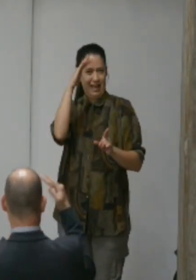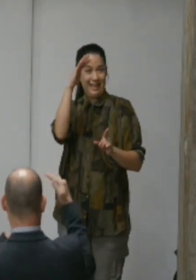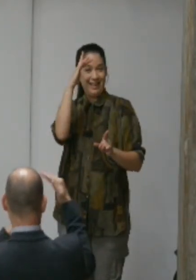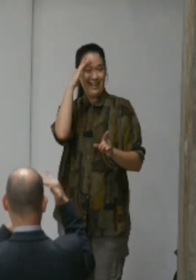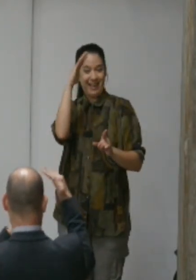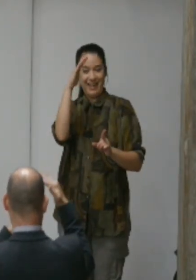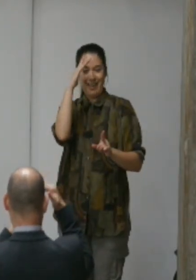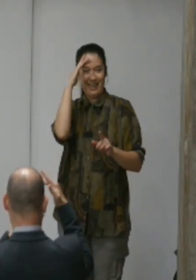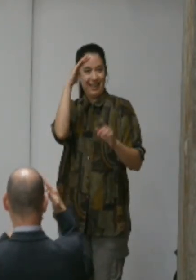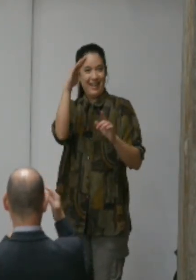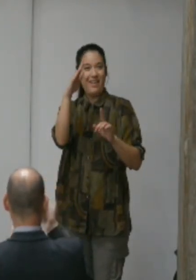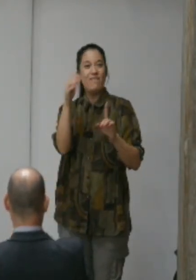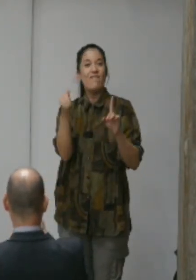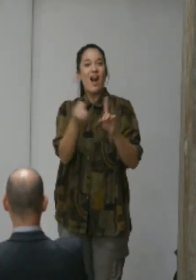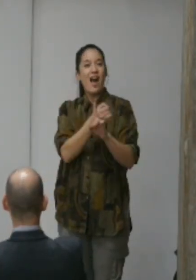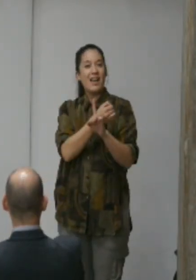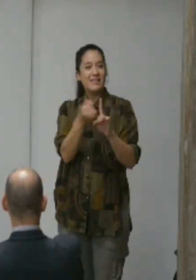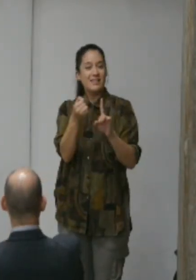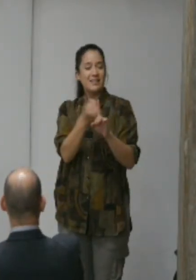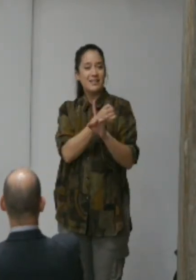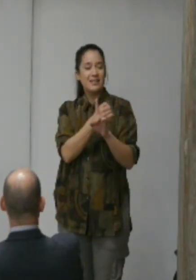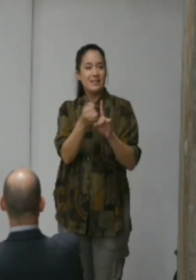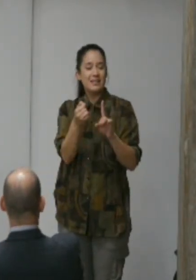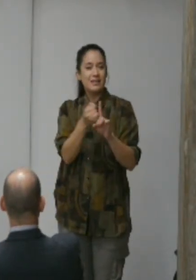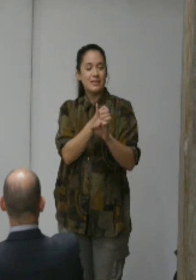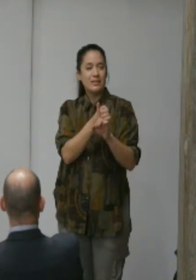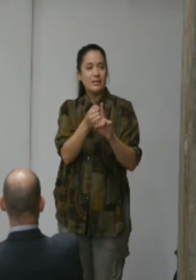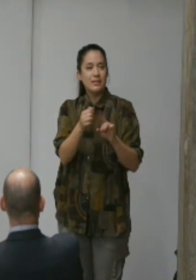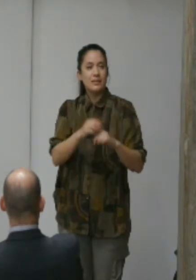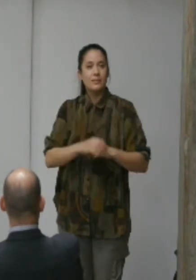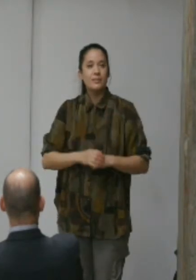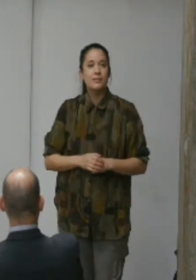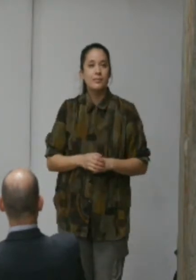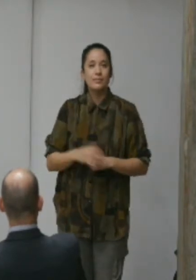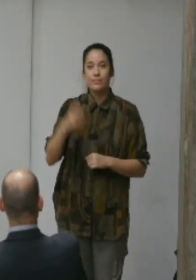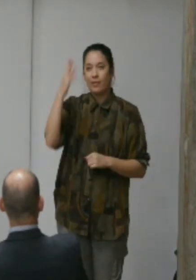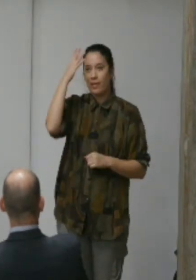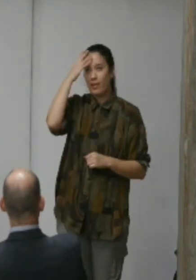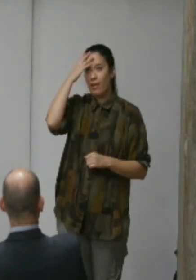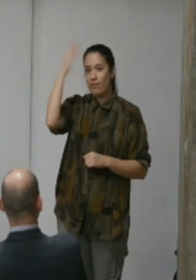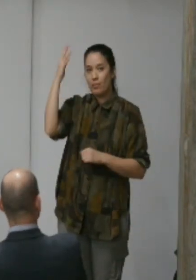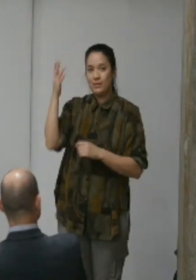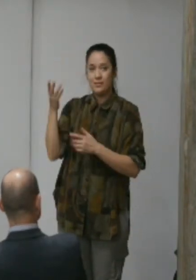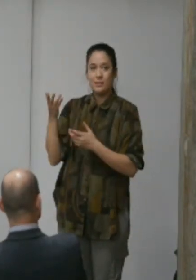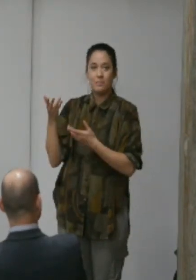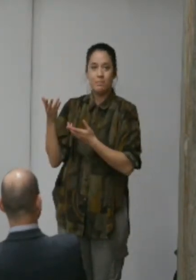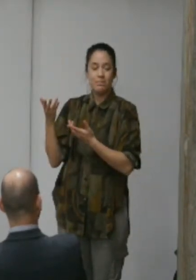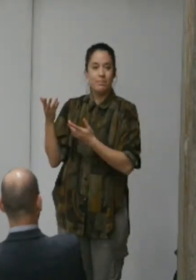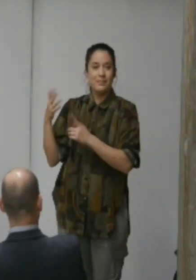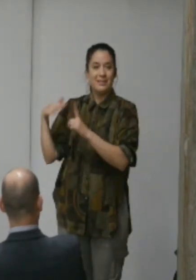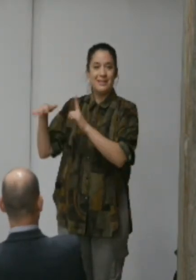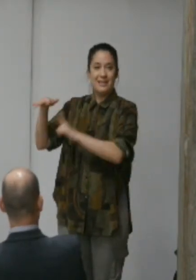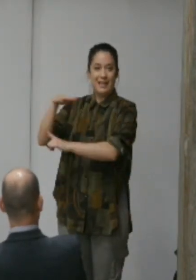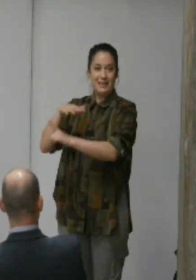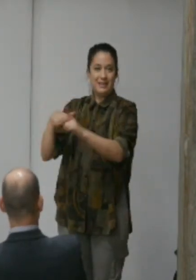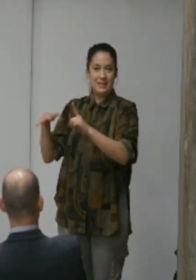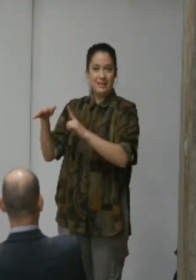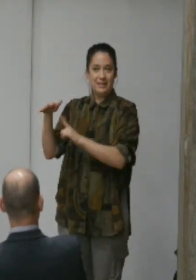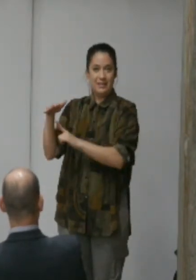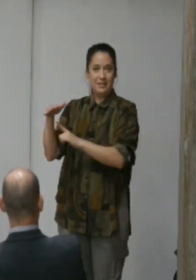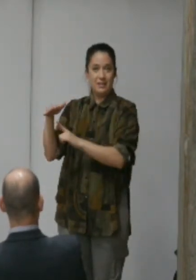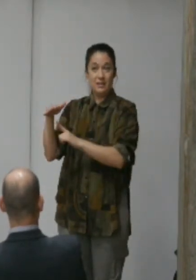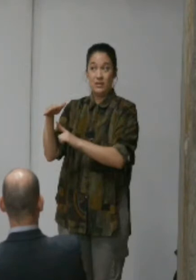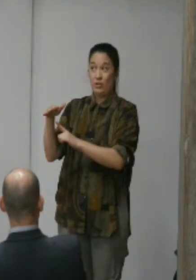we resist internalizing the state's understanding of dependency as being